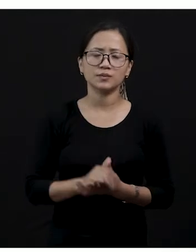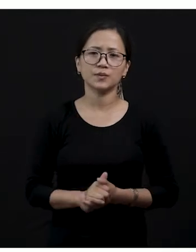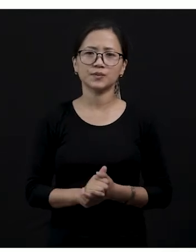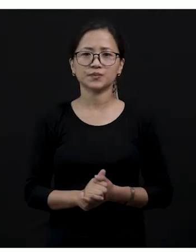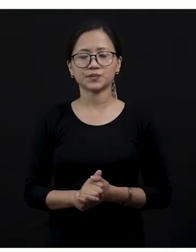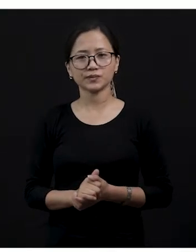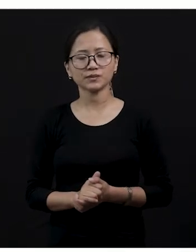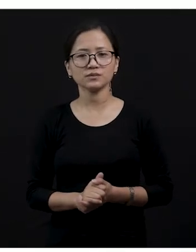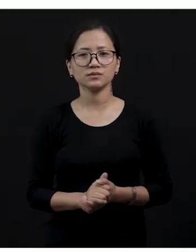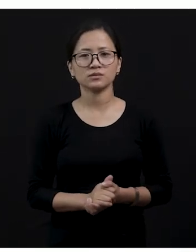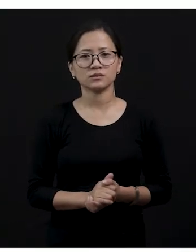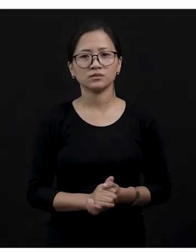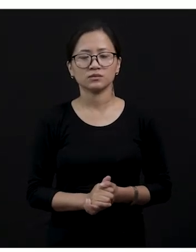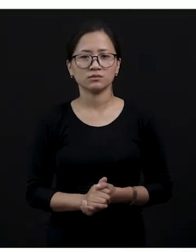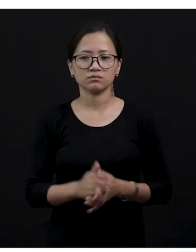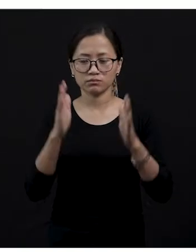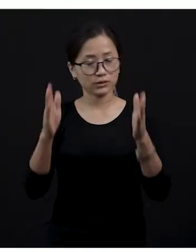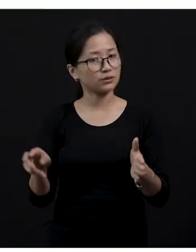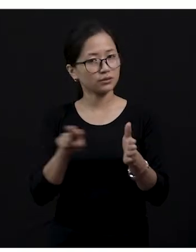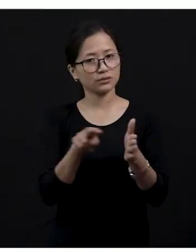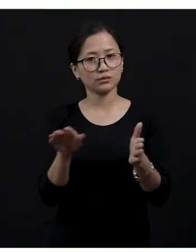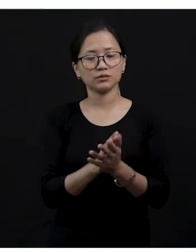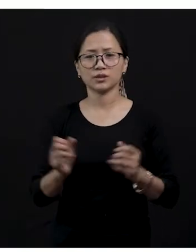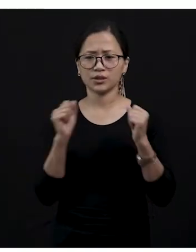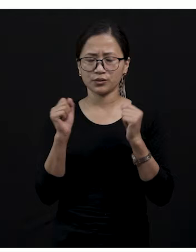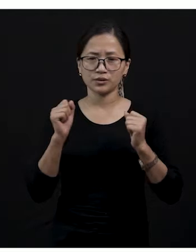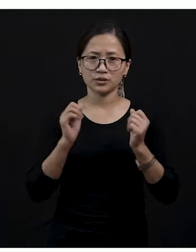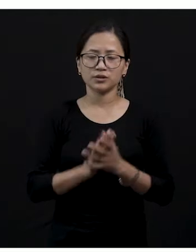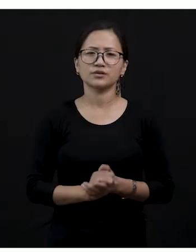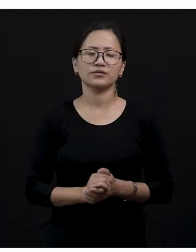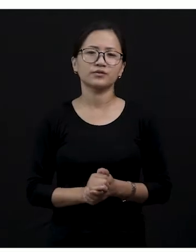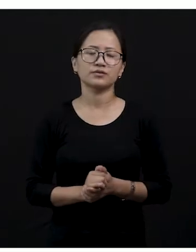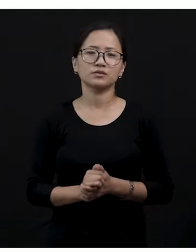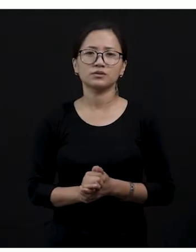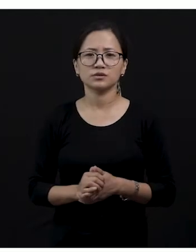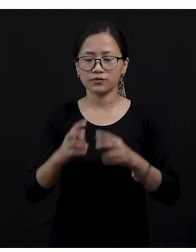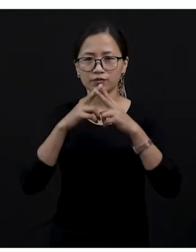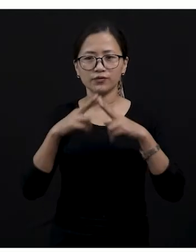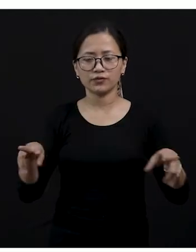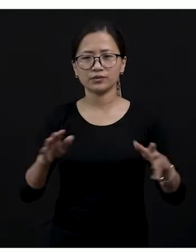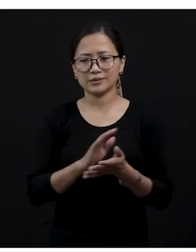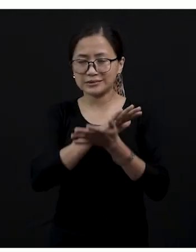from, the drinking water? During the winter, it is very scarce, isn't it? During winter,